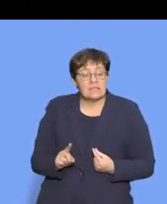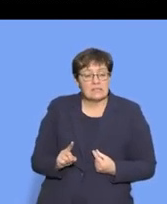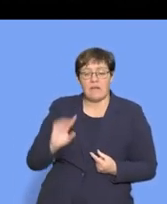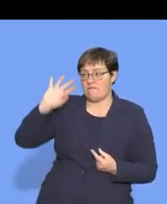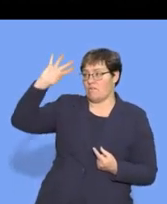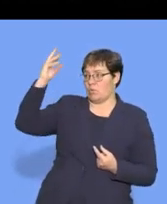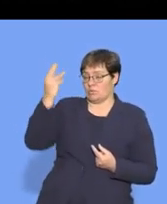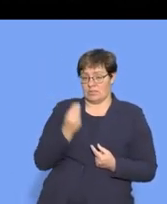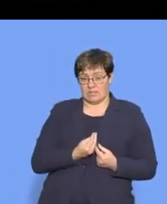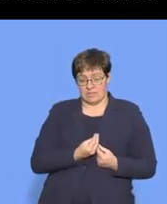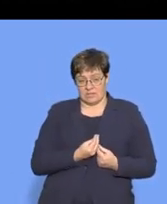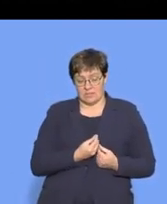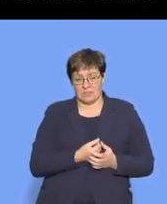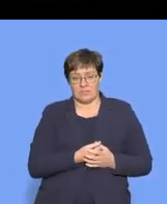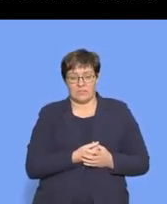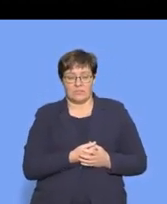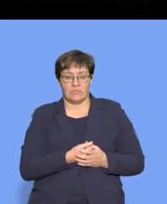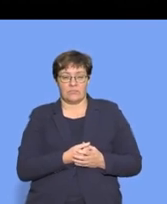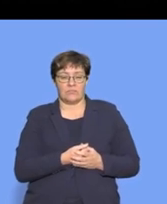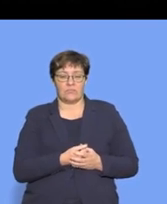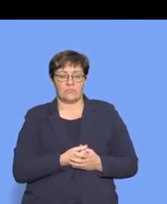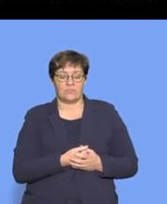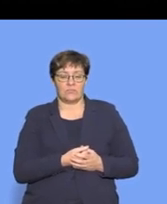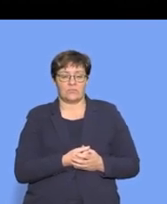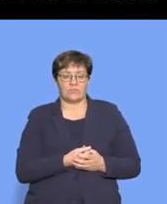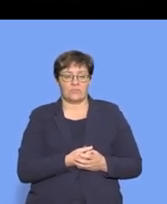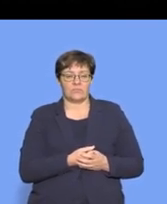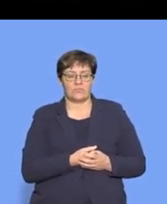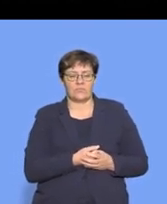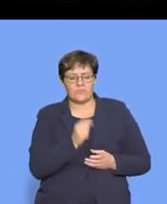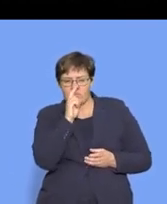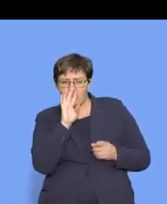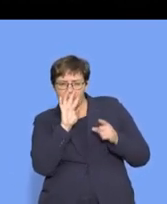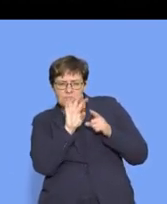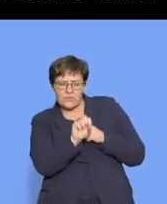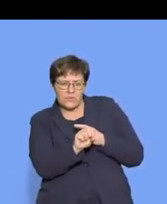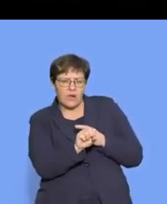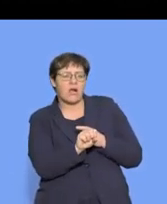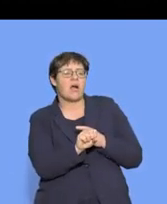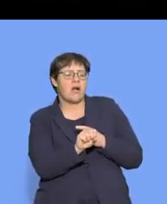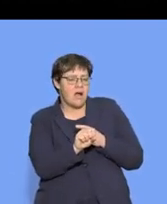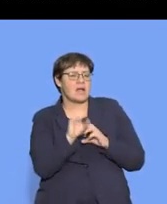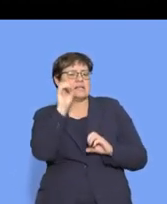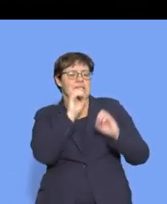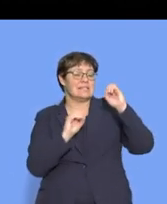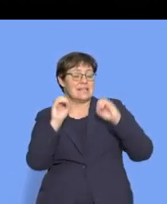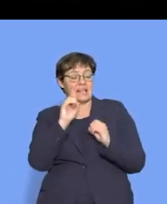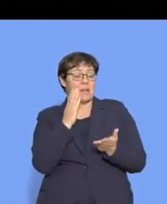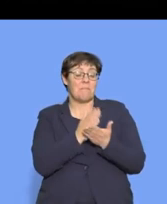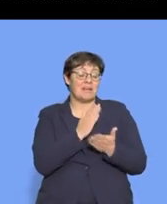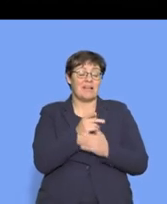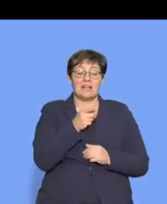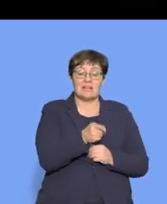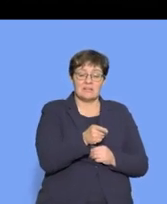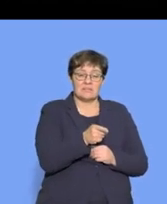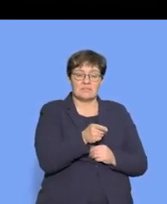photosynthesis. If we look, we can see that the cells in the middle of the leaf, they're not